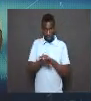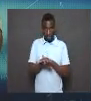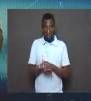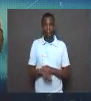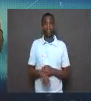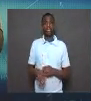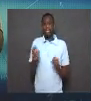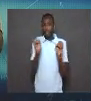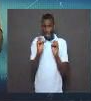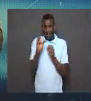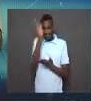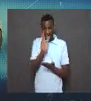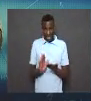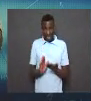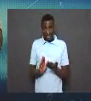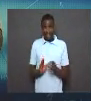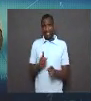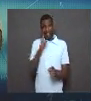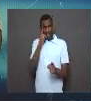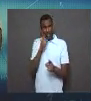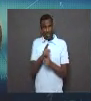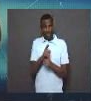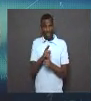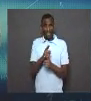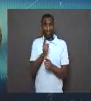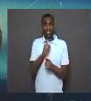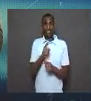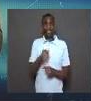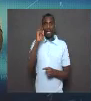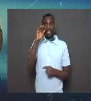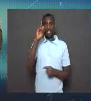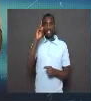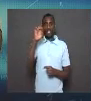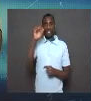made clear that no gas is truly ideal.